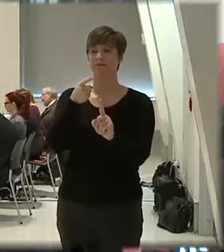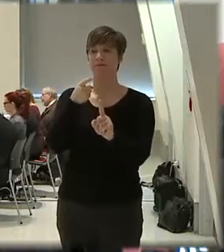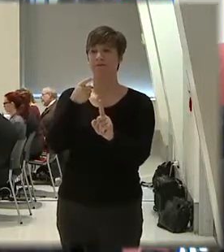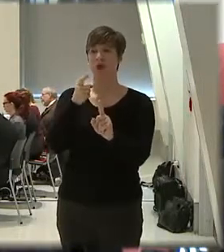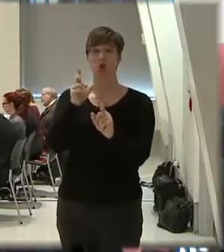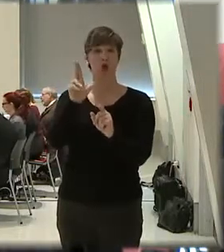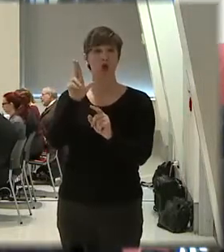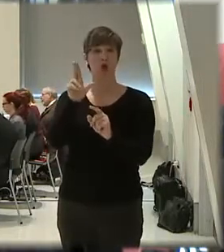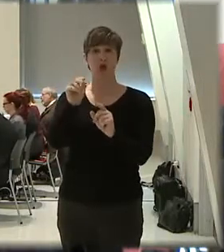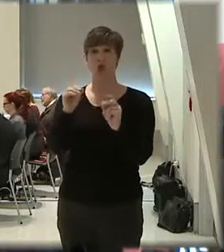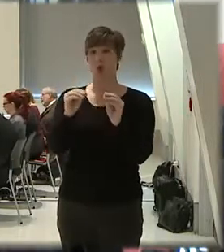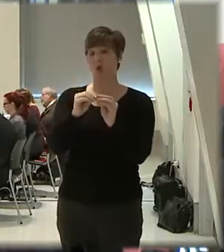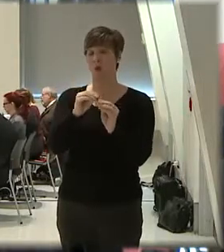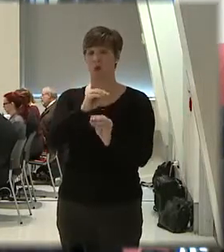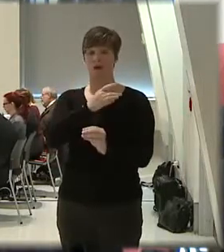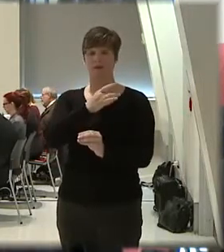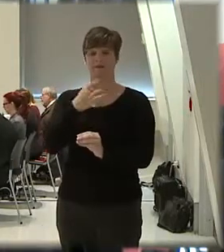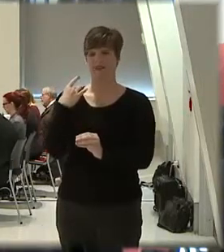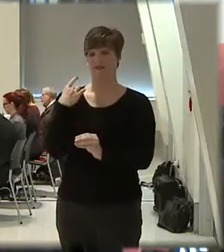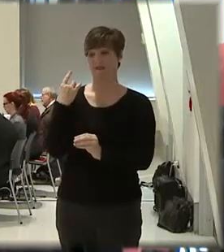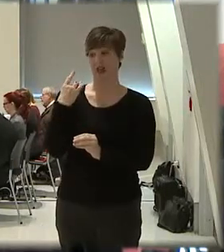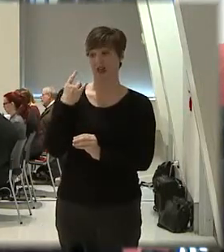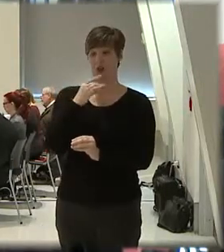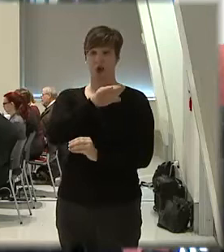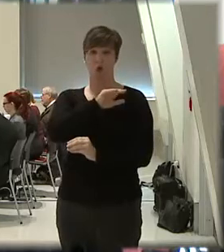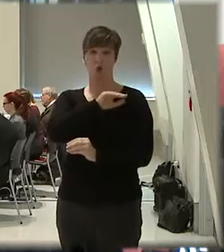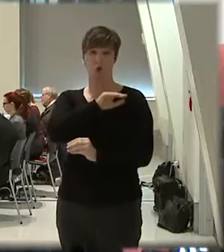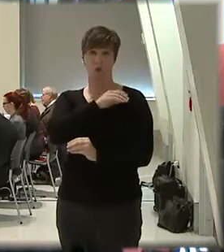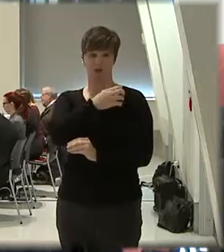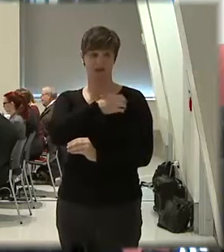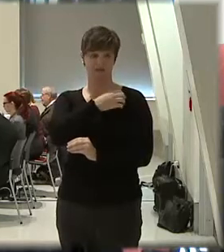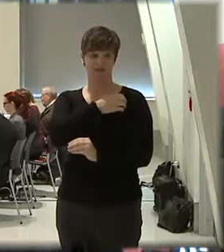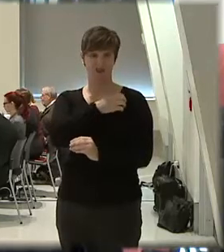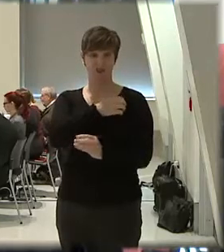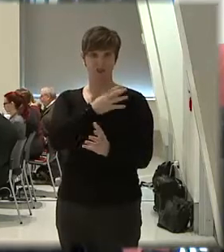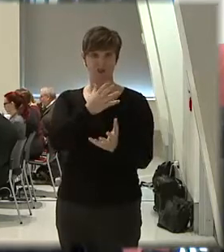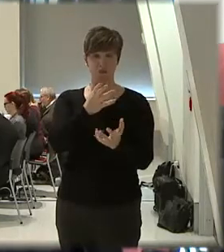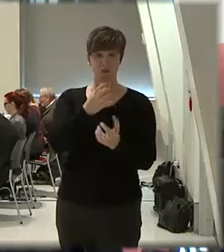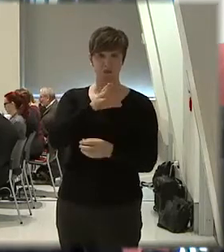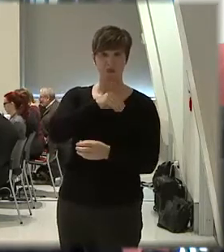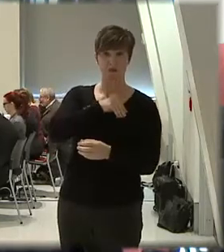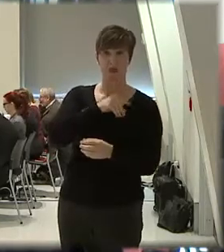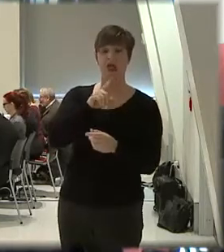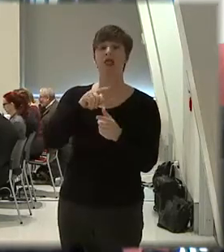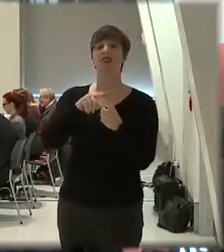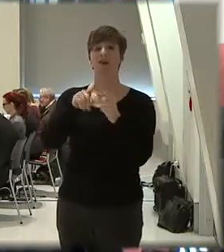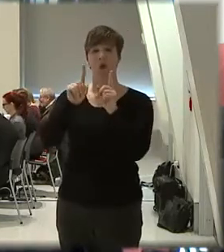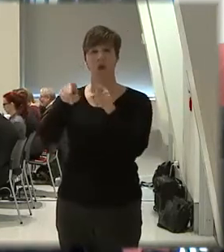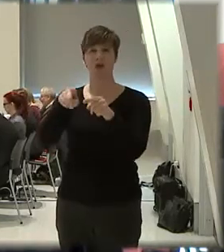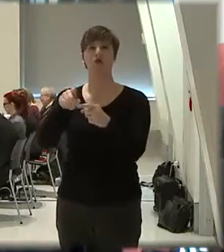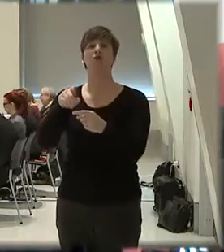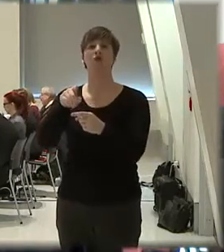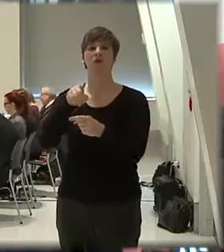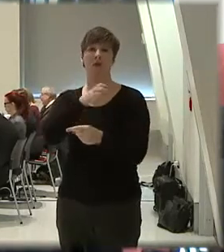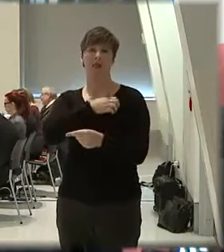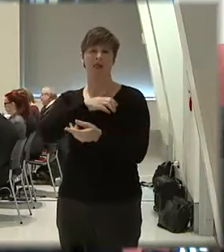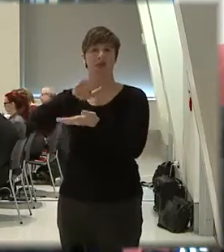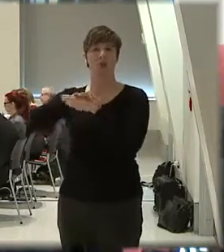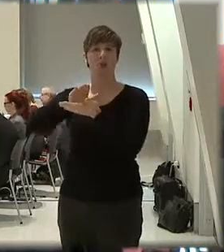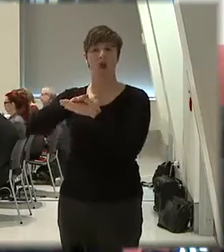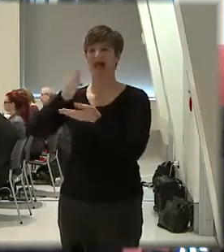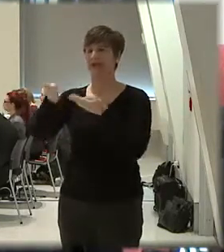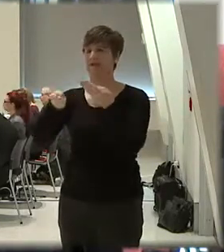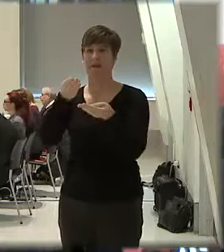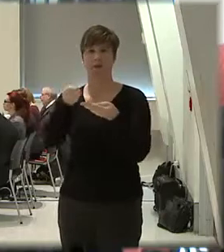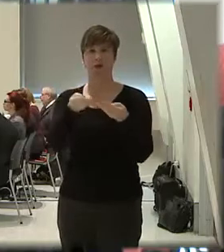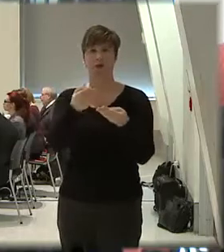were no more voluntary officers that wanted them, then we went to the police academy and started issuing them to the